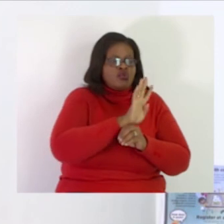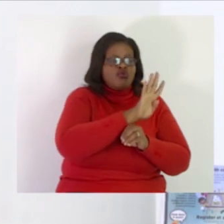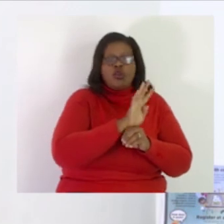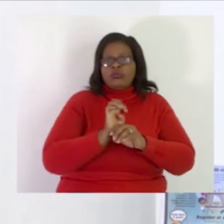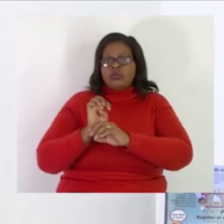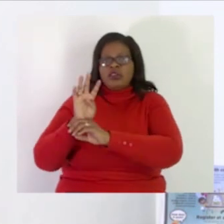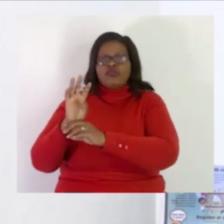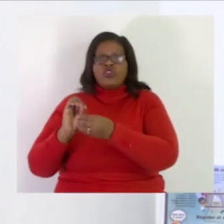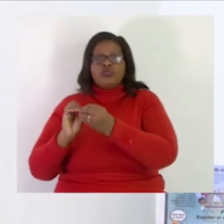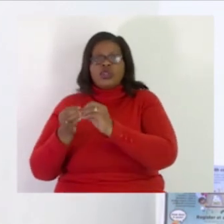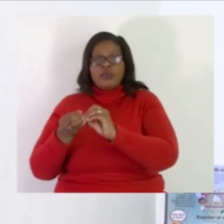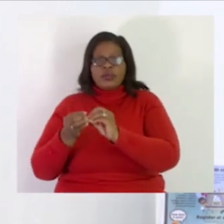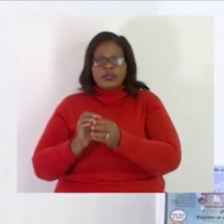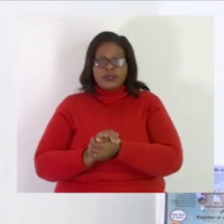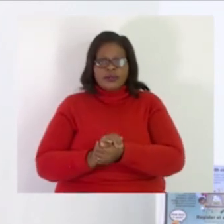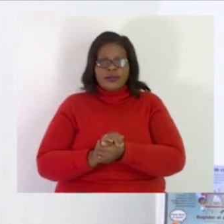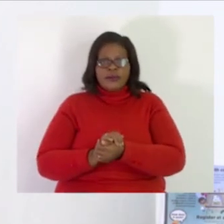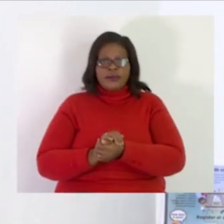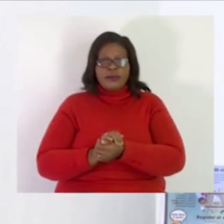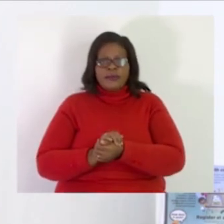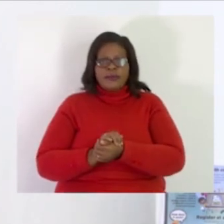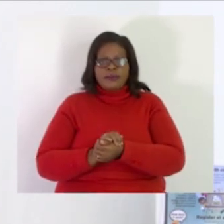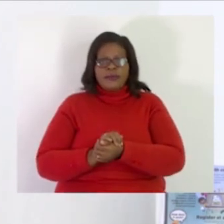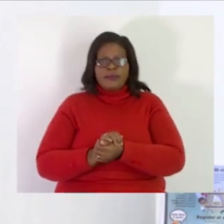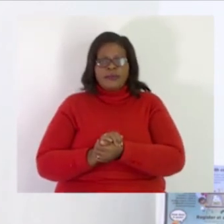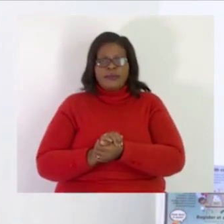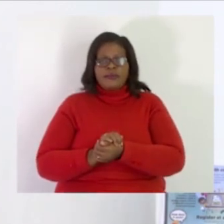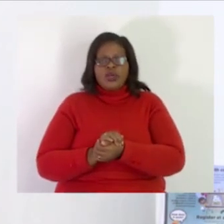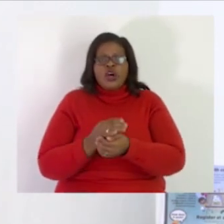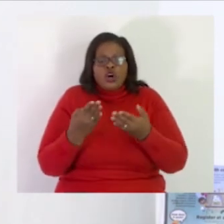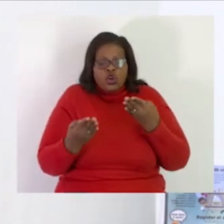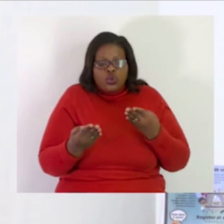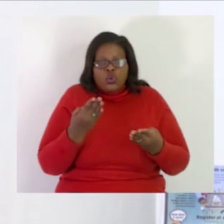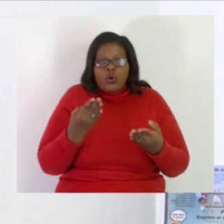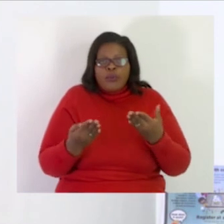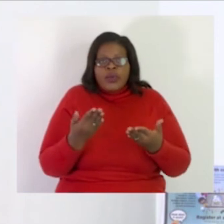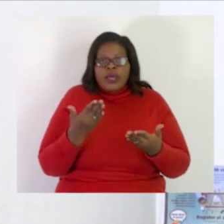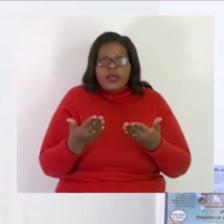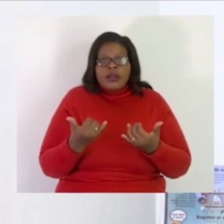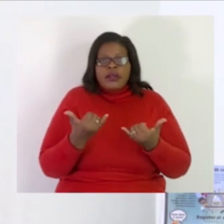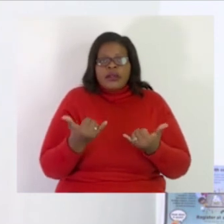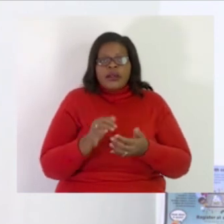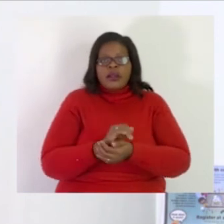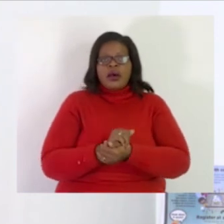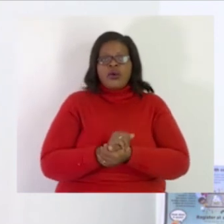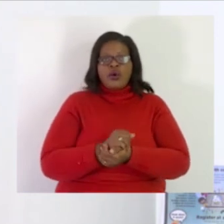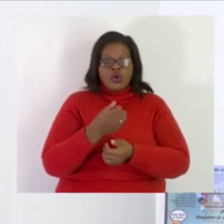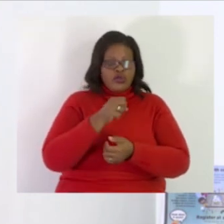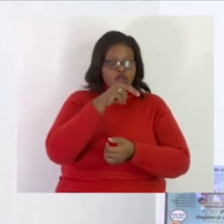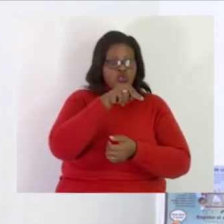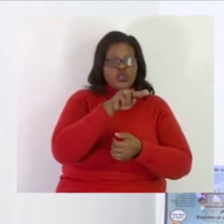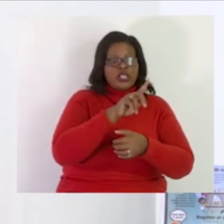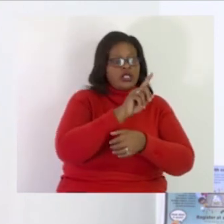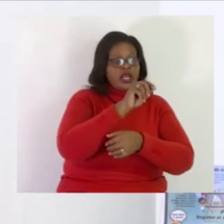you have here? You have 4. And then to compare, if you look at this, is unit, 10,